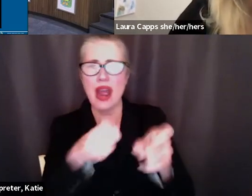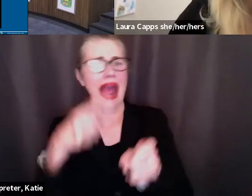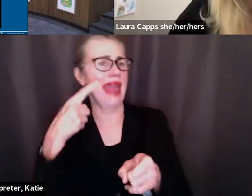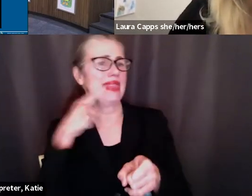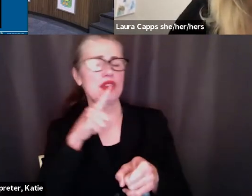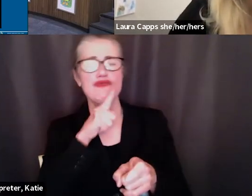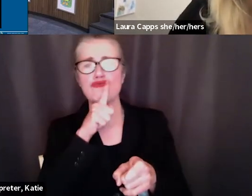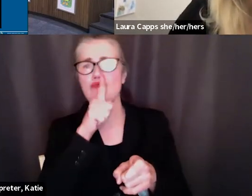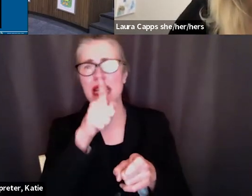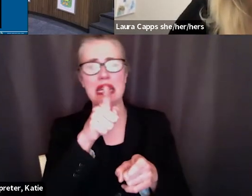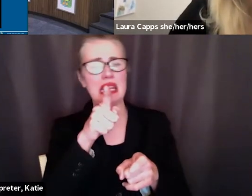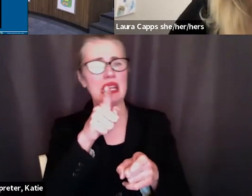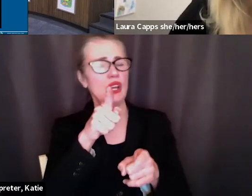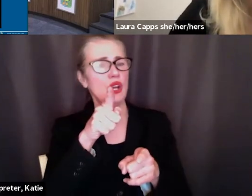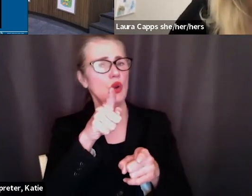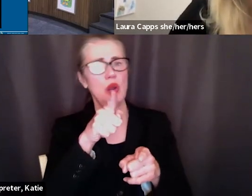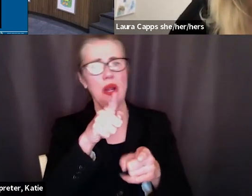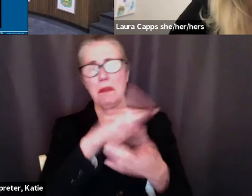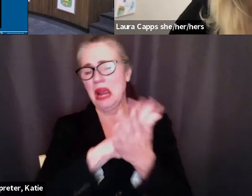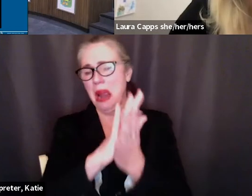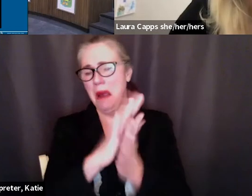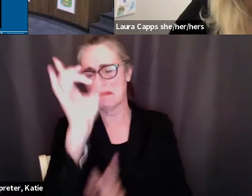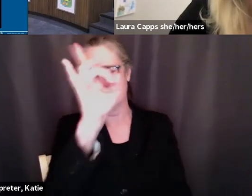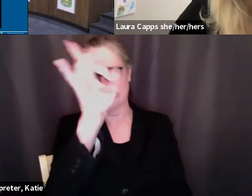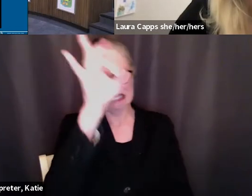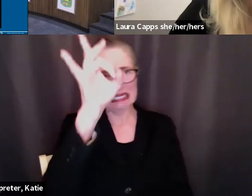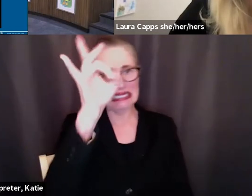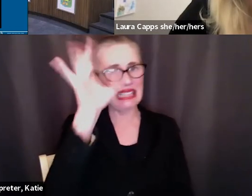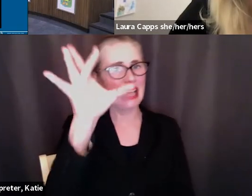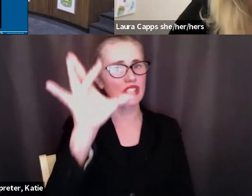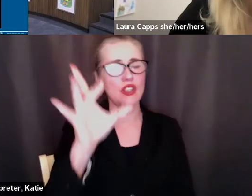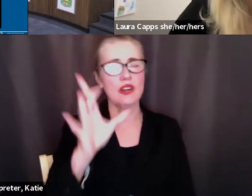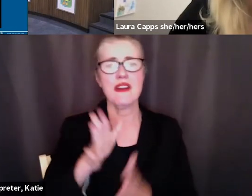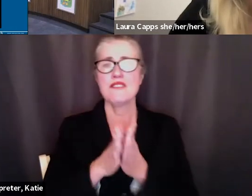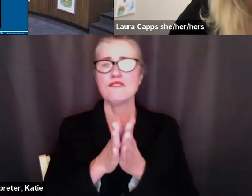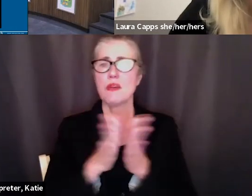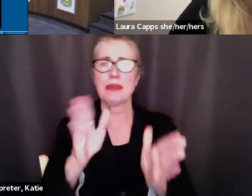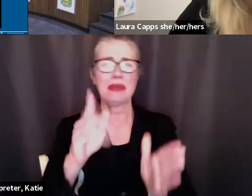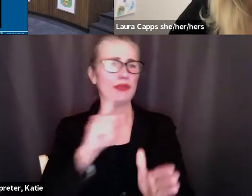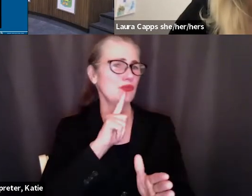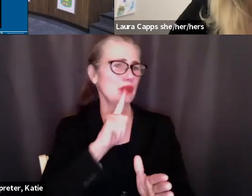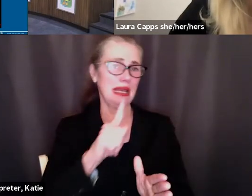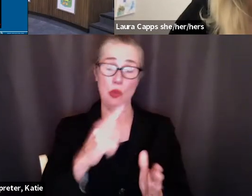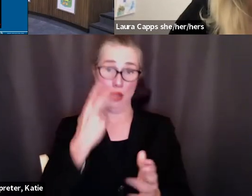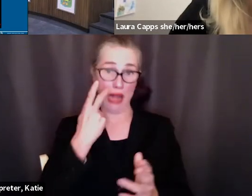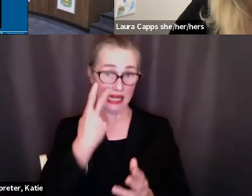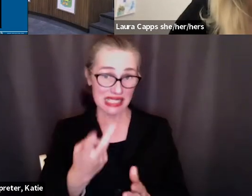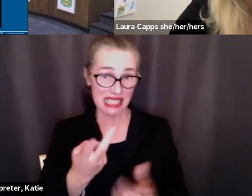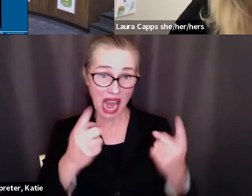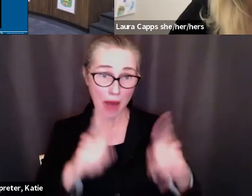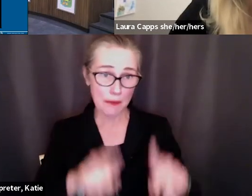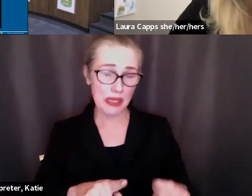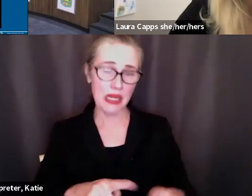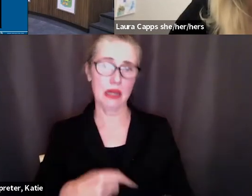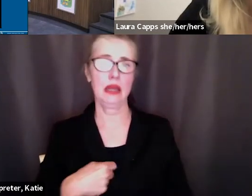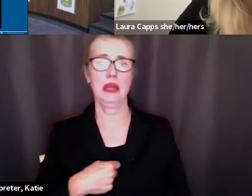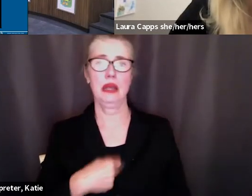for our public education i it's just it's just stunning what i see happening thank you